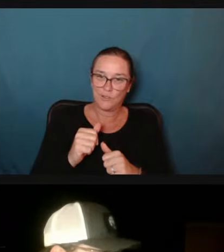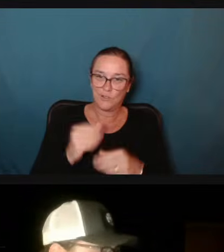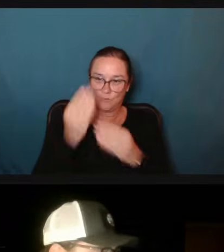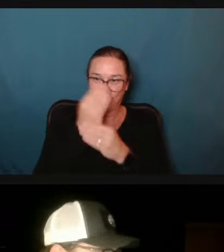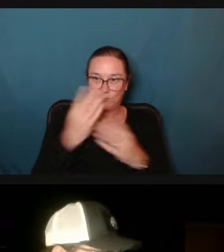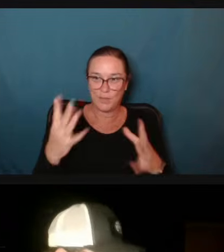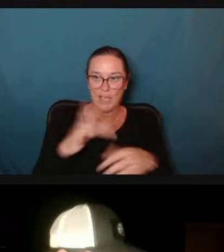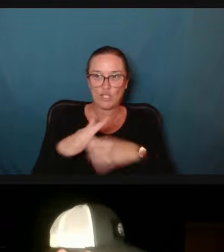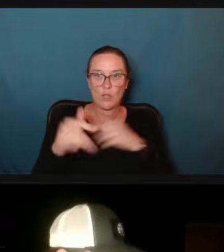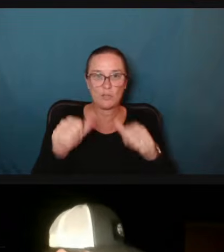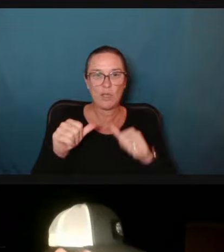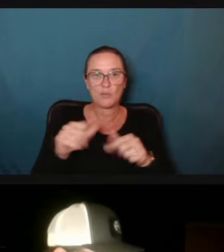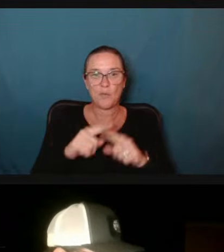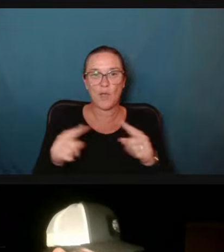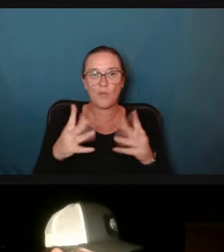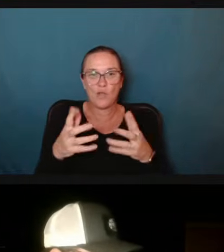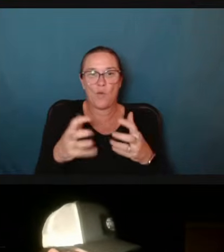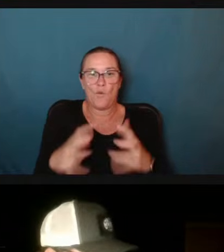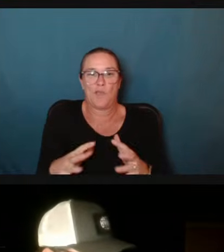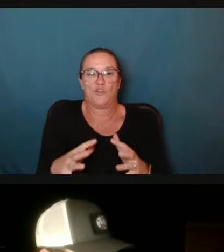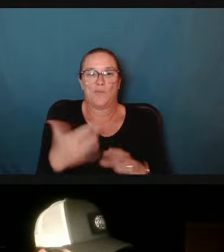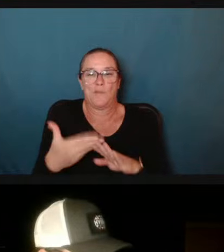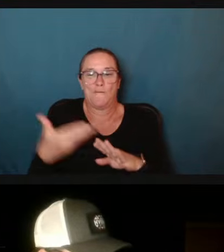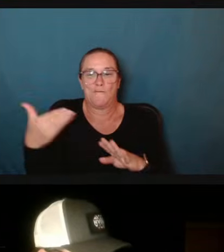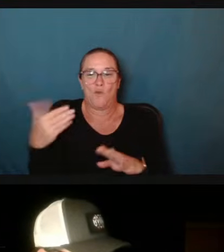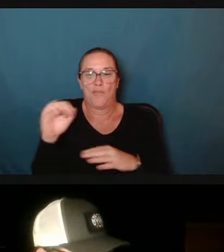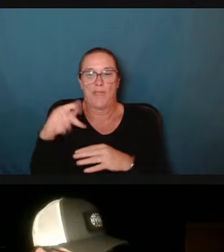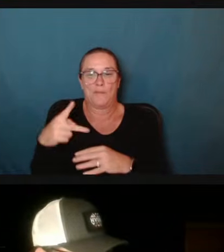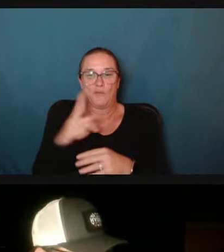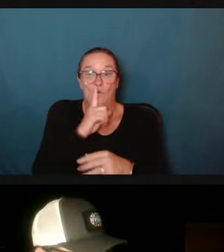is not actually the episode.